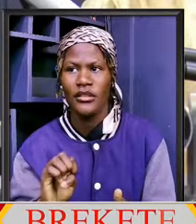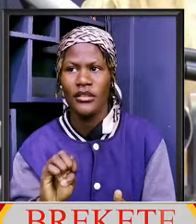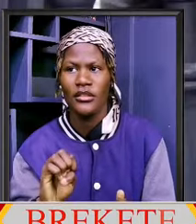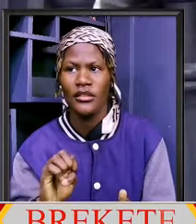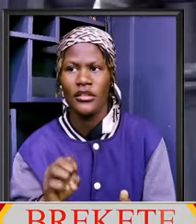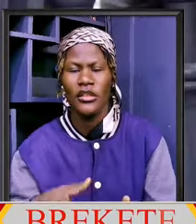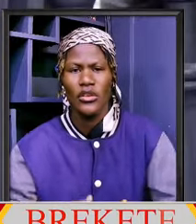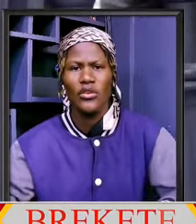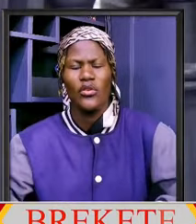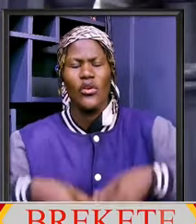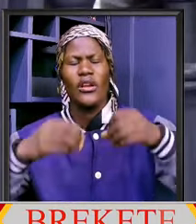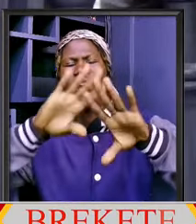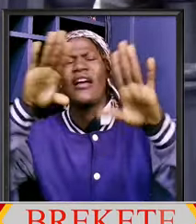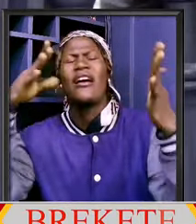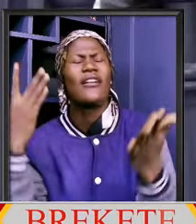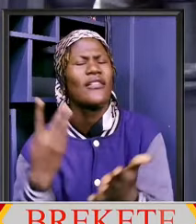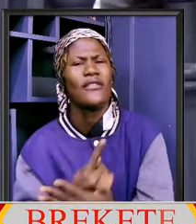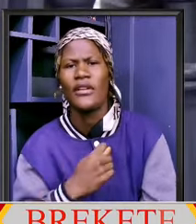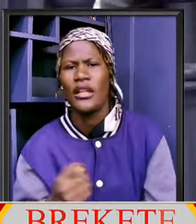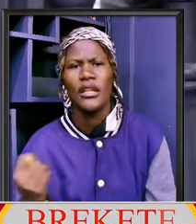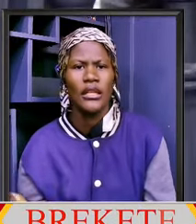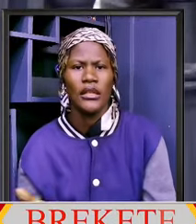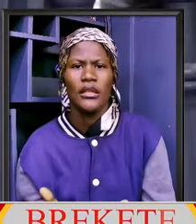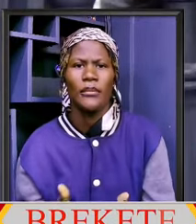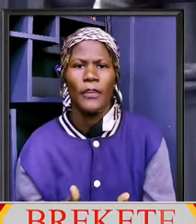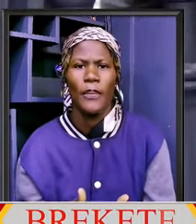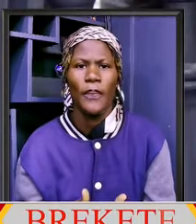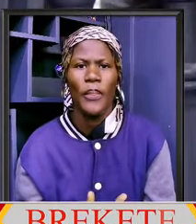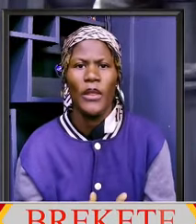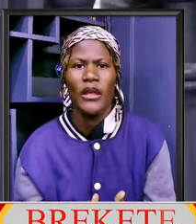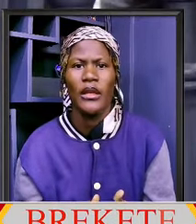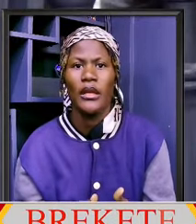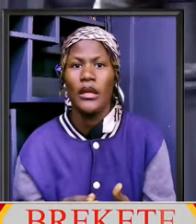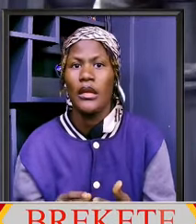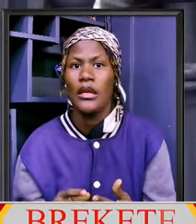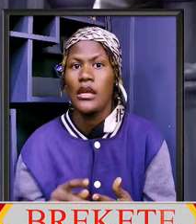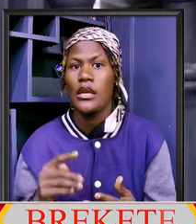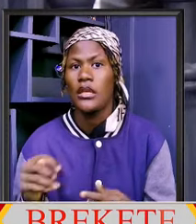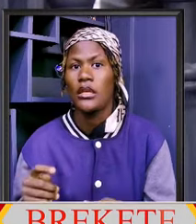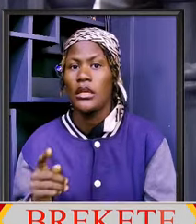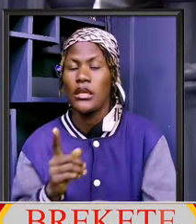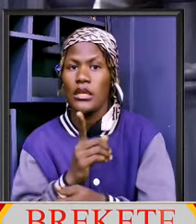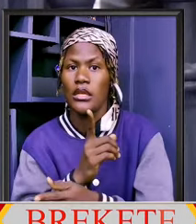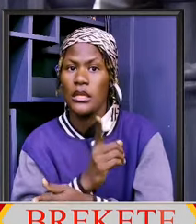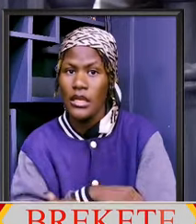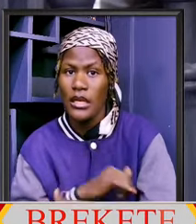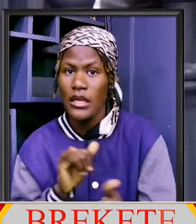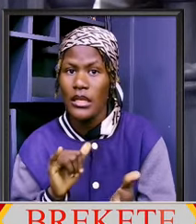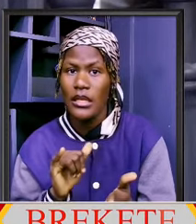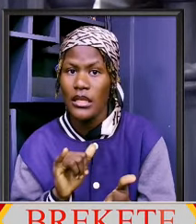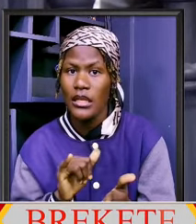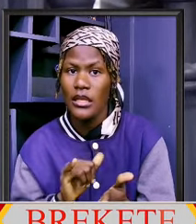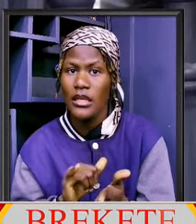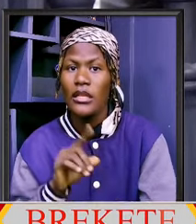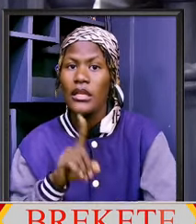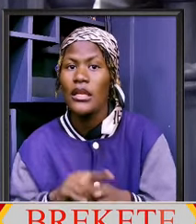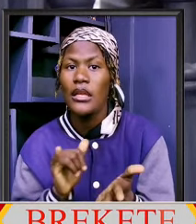Now he collect everything. The date when he collect those things,